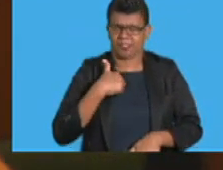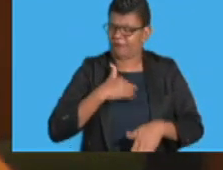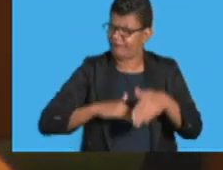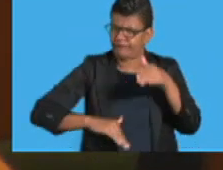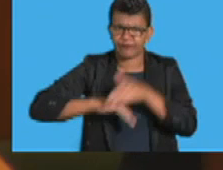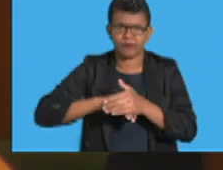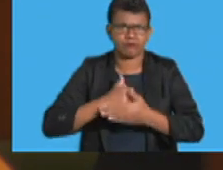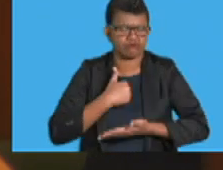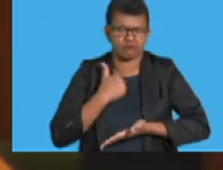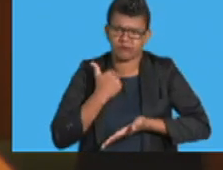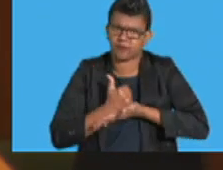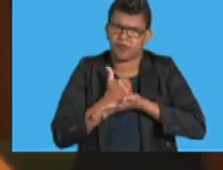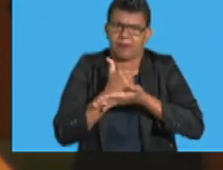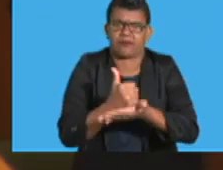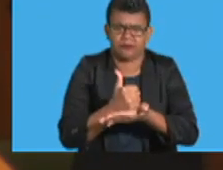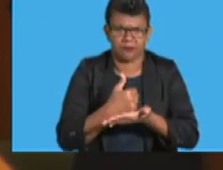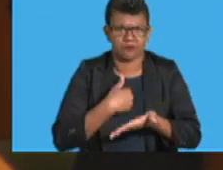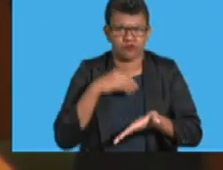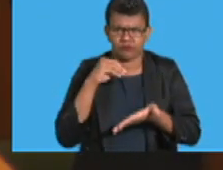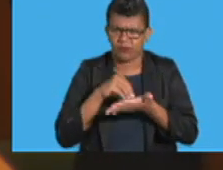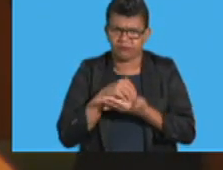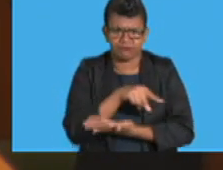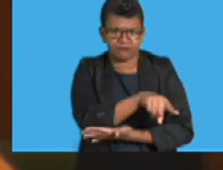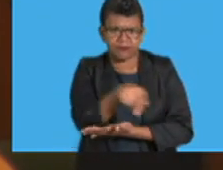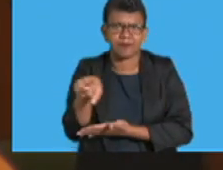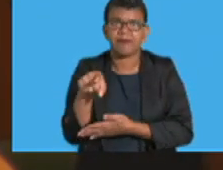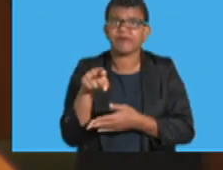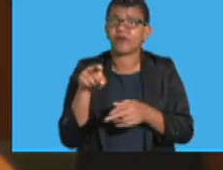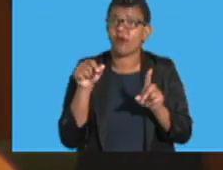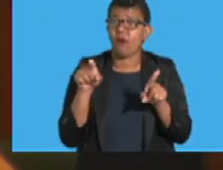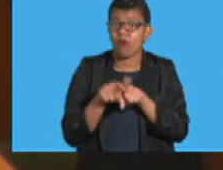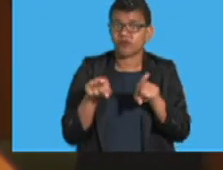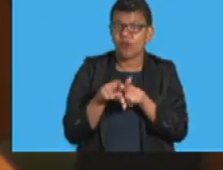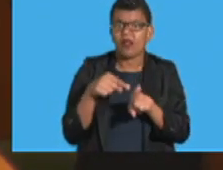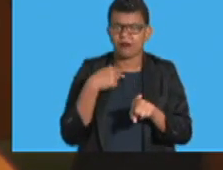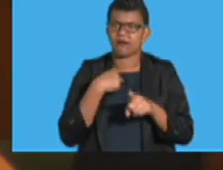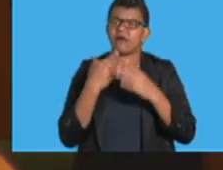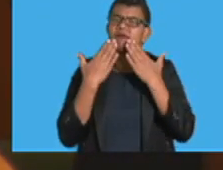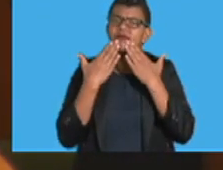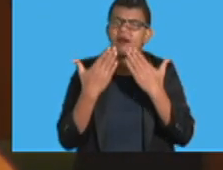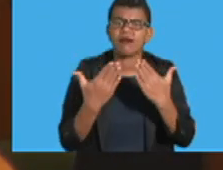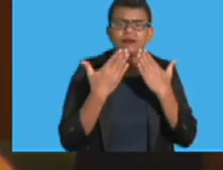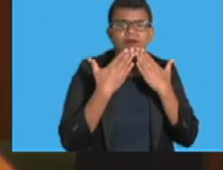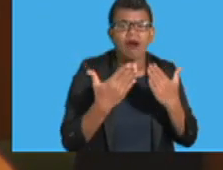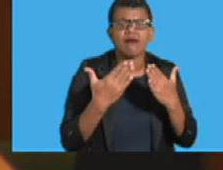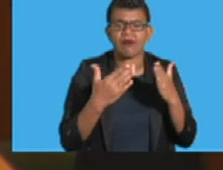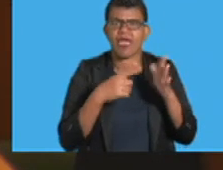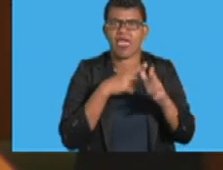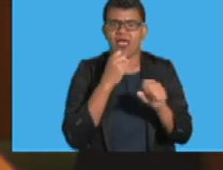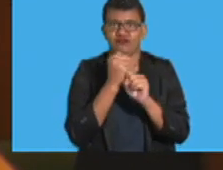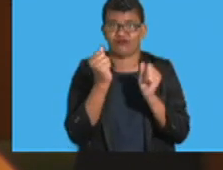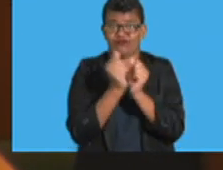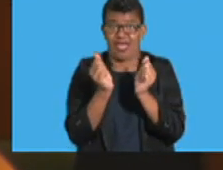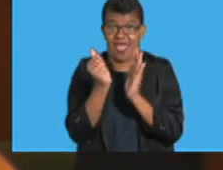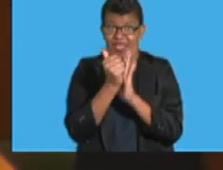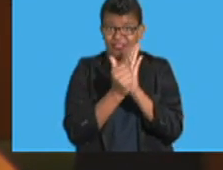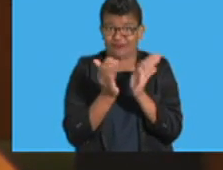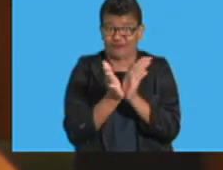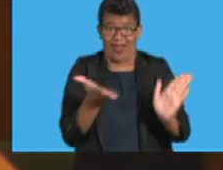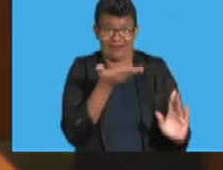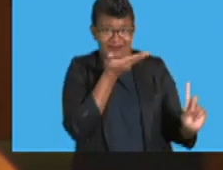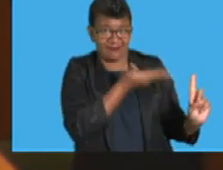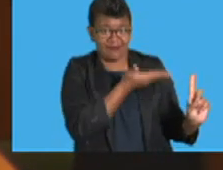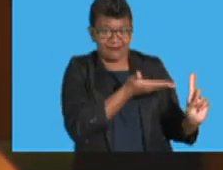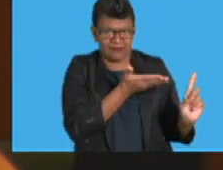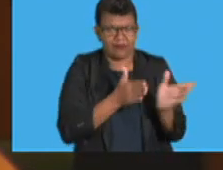this point, I also wish to extend a special thank you to the Honorable AG, who has been my inspiration, who has an unwavering